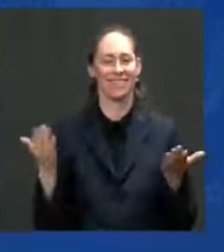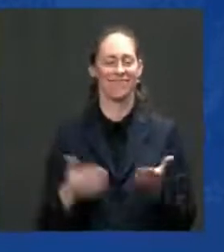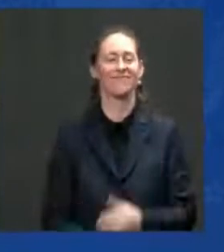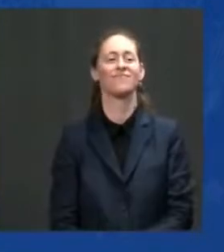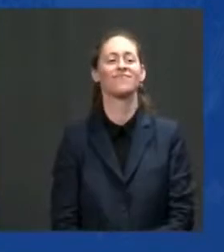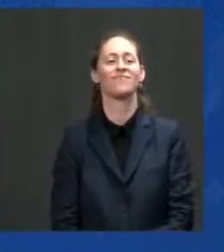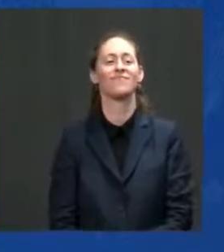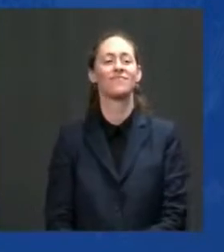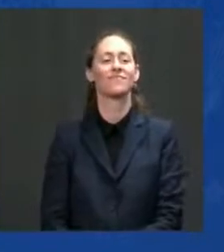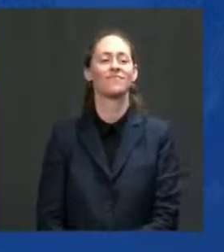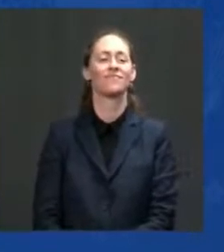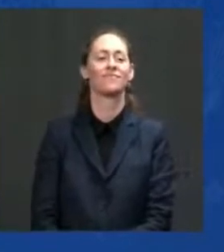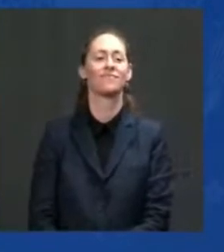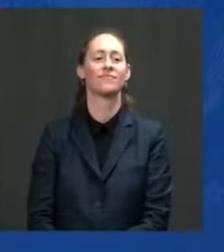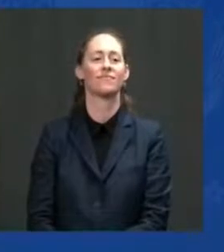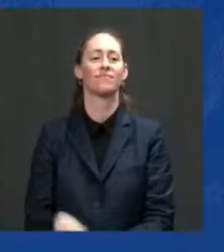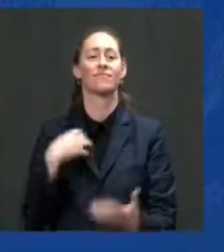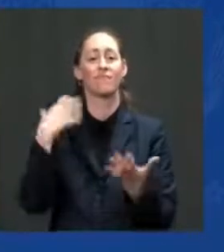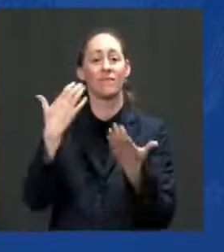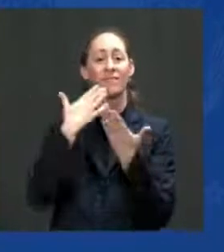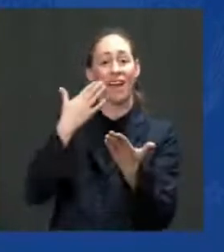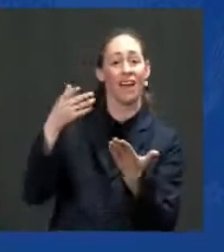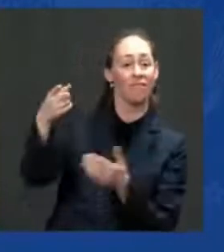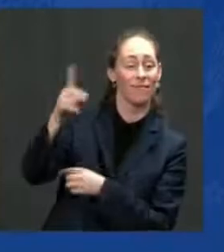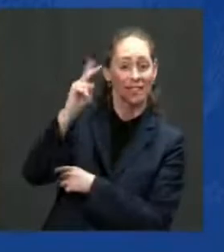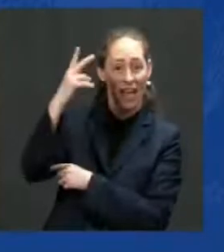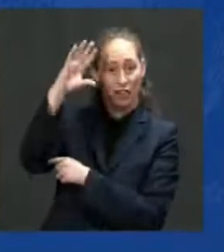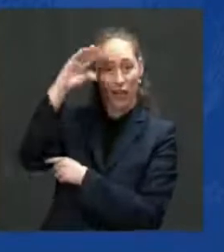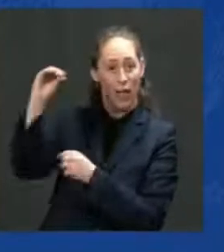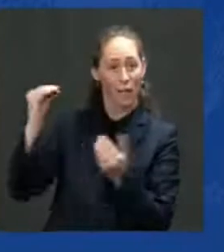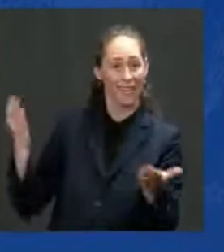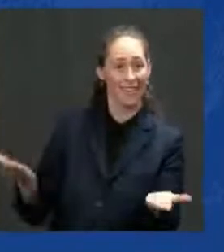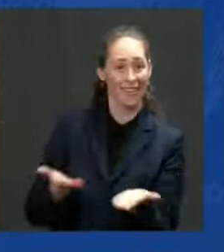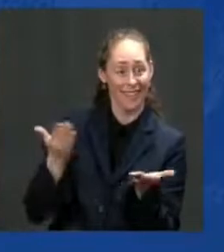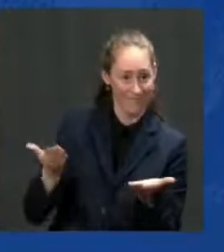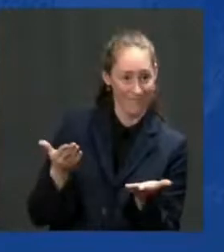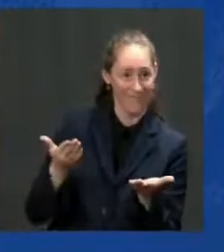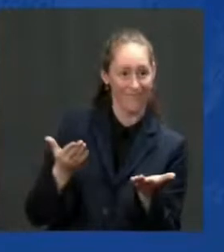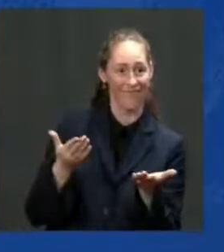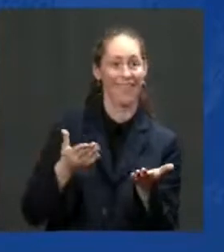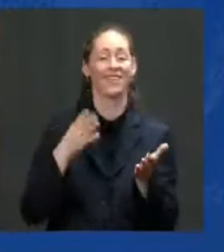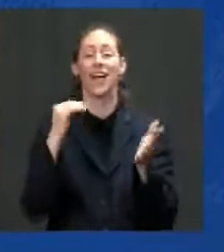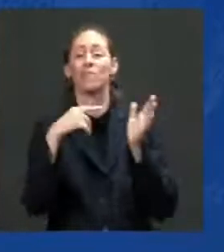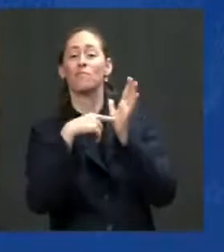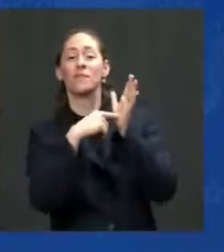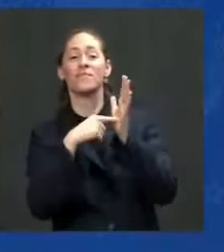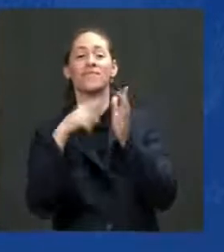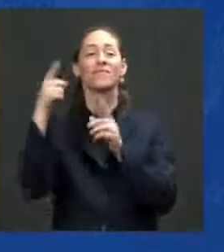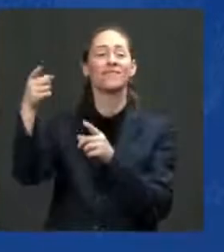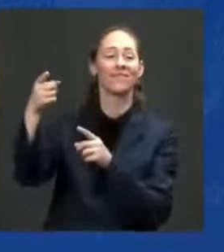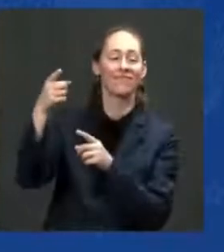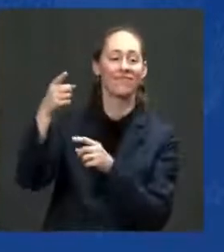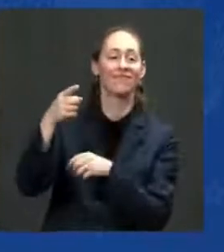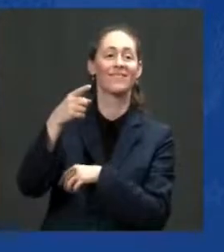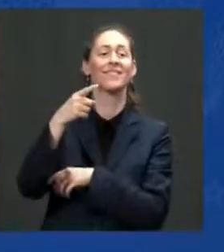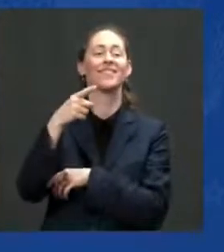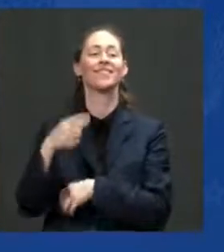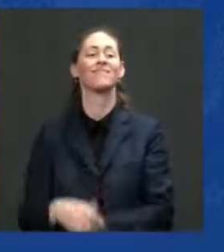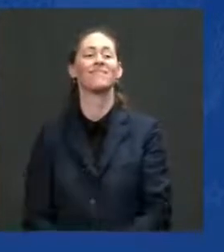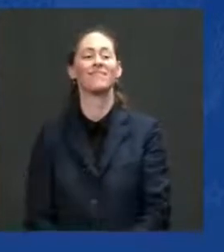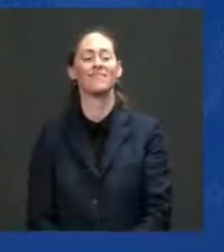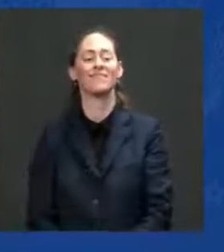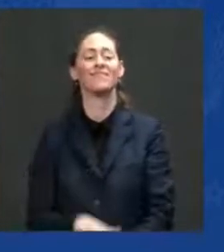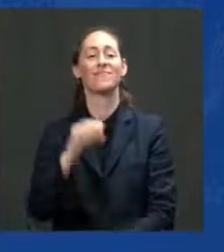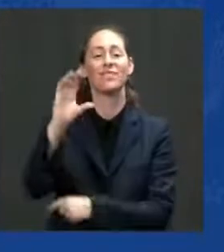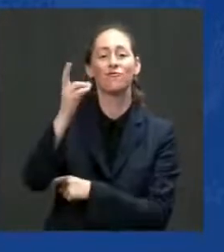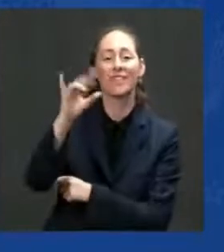representatives here. The second gentleman is here. Representative Castor, Christ. Okay, you got it. I tell